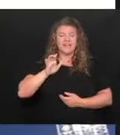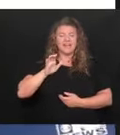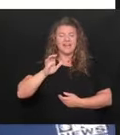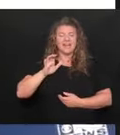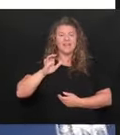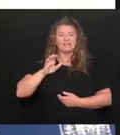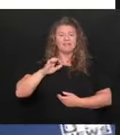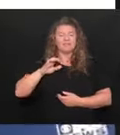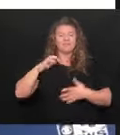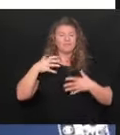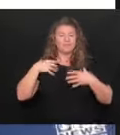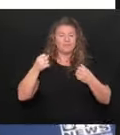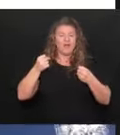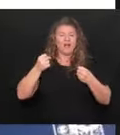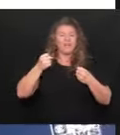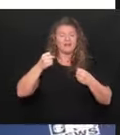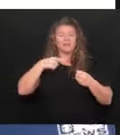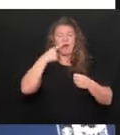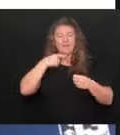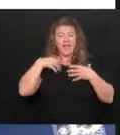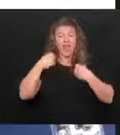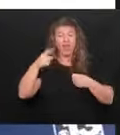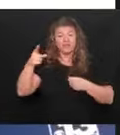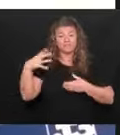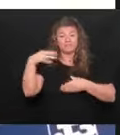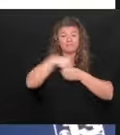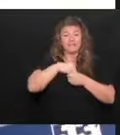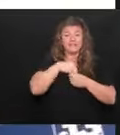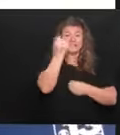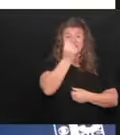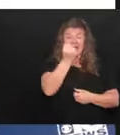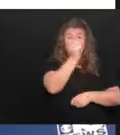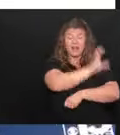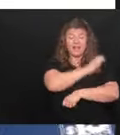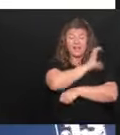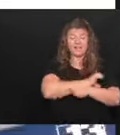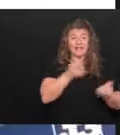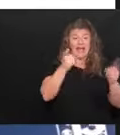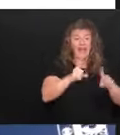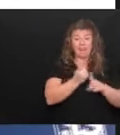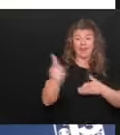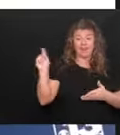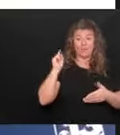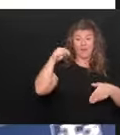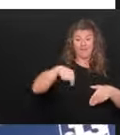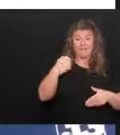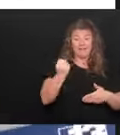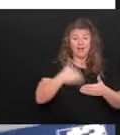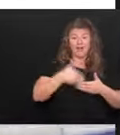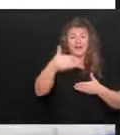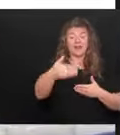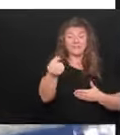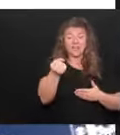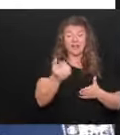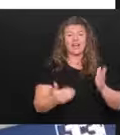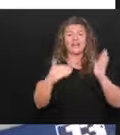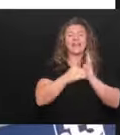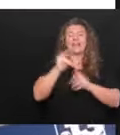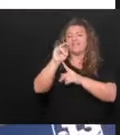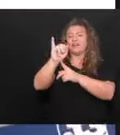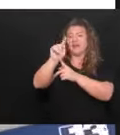clinics for vaccinations and testing last weekend. They're going to happen this Saturday and next Saturday. They're also scheduling one for Nitro. So they're